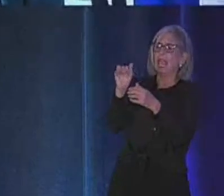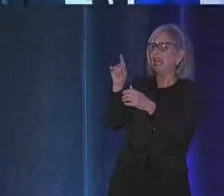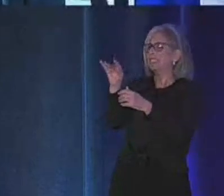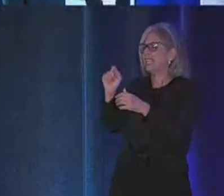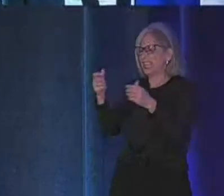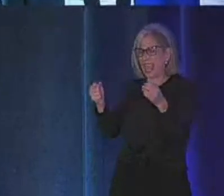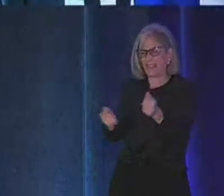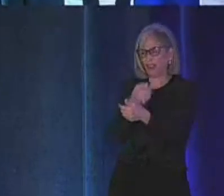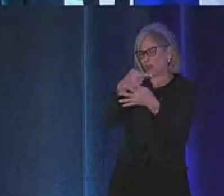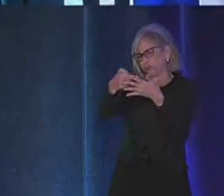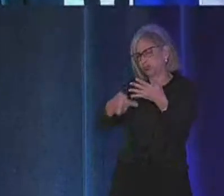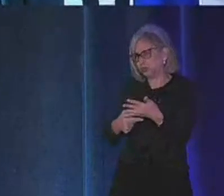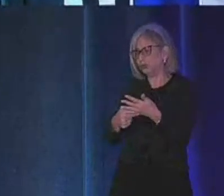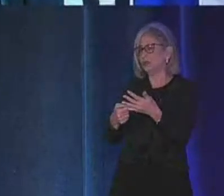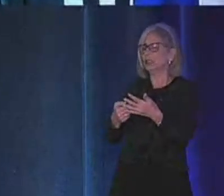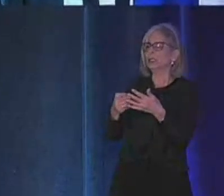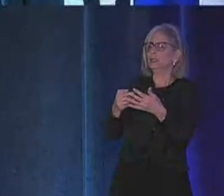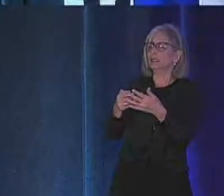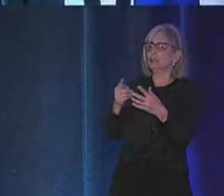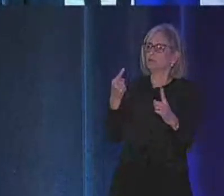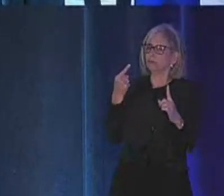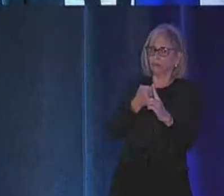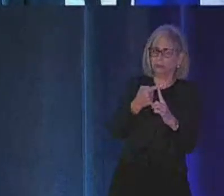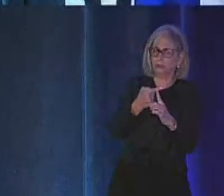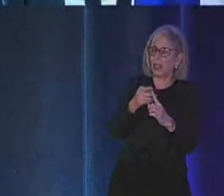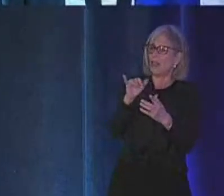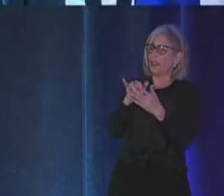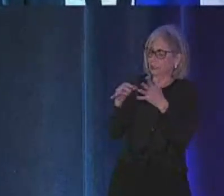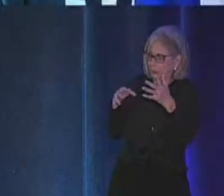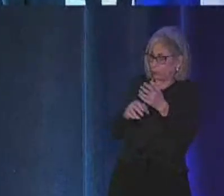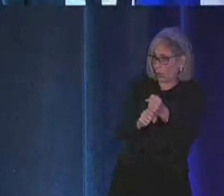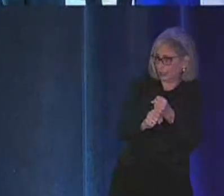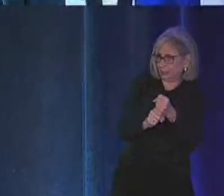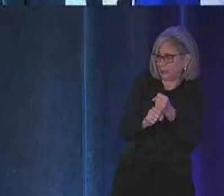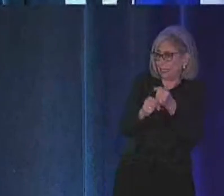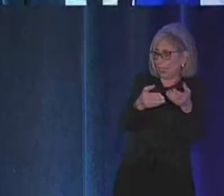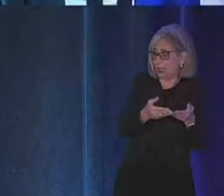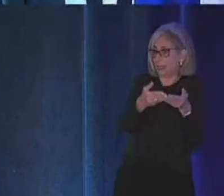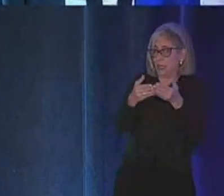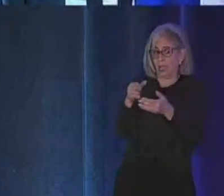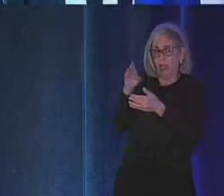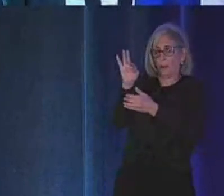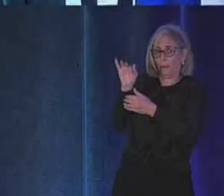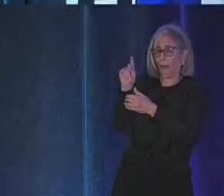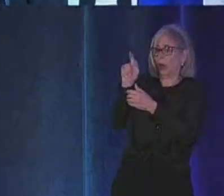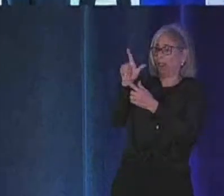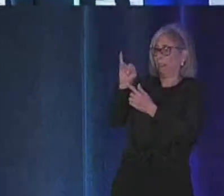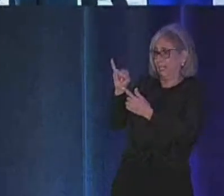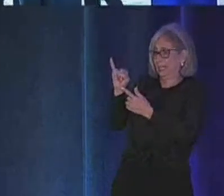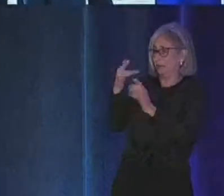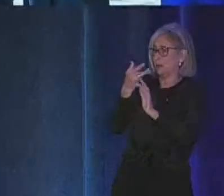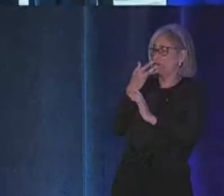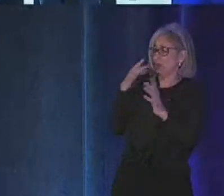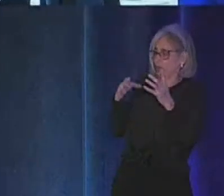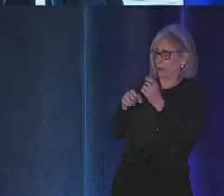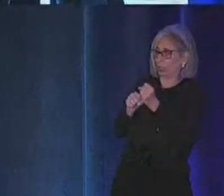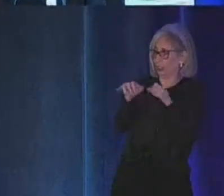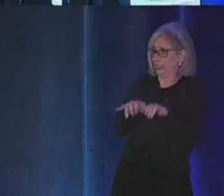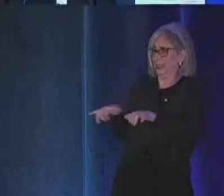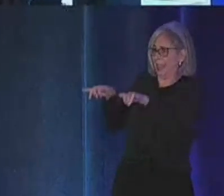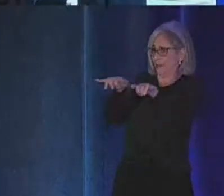everything that comes down the wire essentially is being compressed. And Brotli is the preferred compression